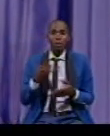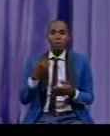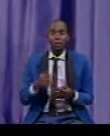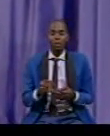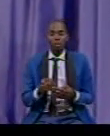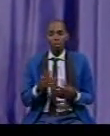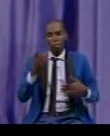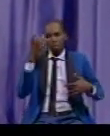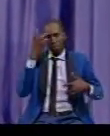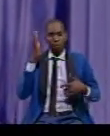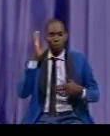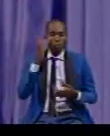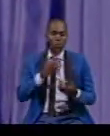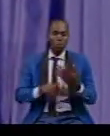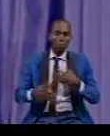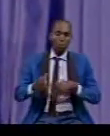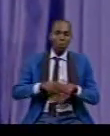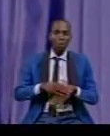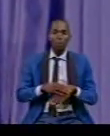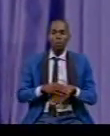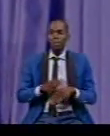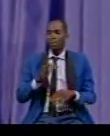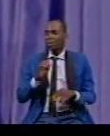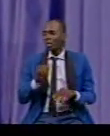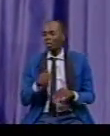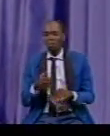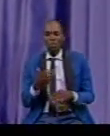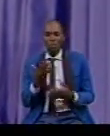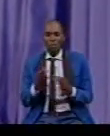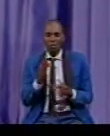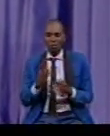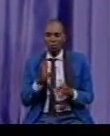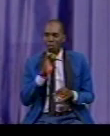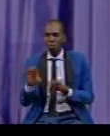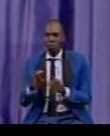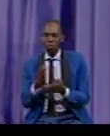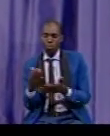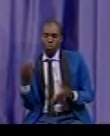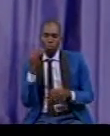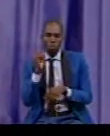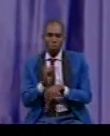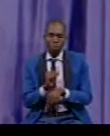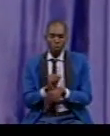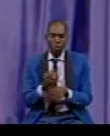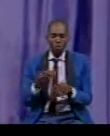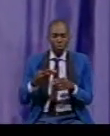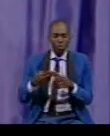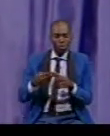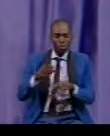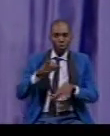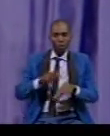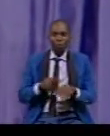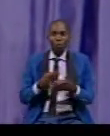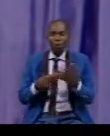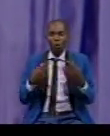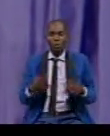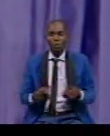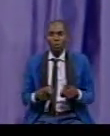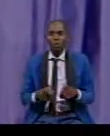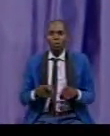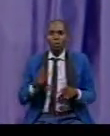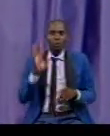transforming hell, it will come to you tonight in Jesus. Look at verse 23. In verse 23,